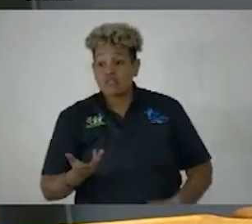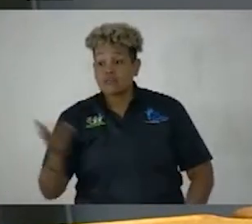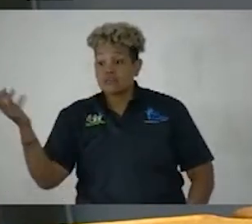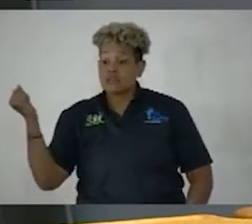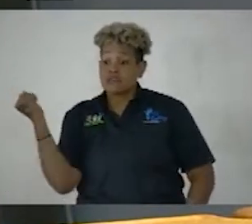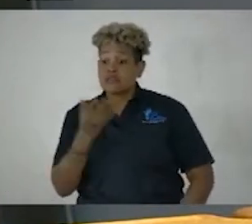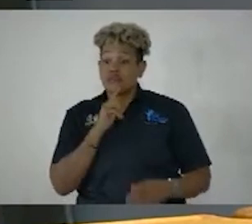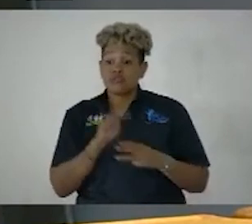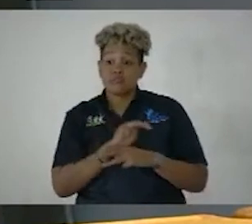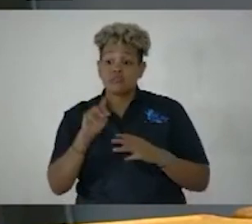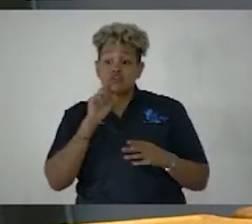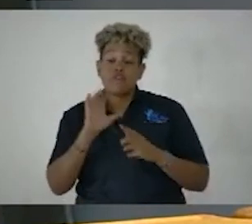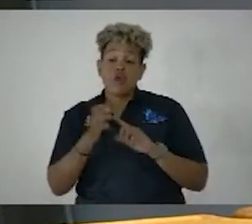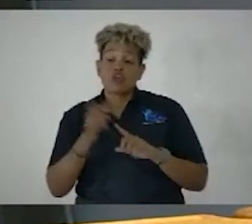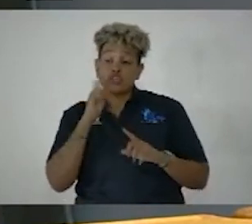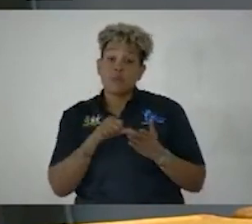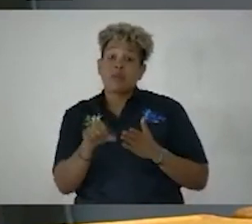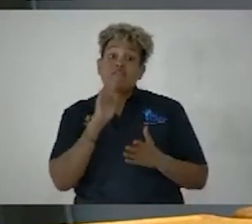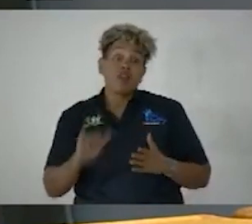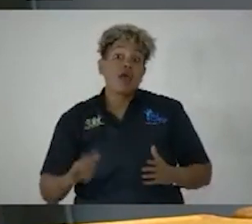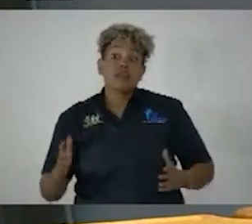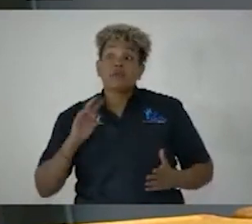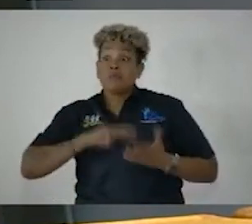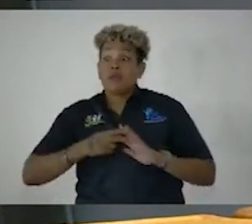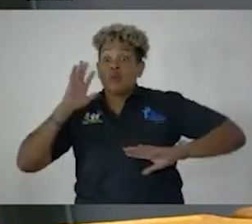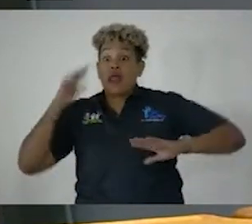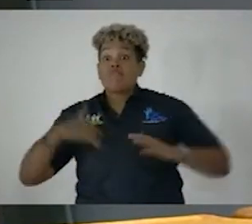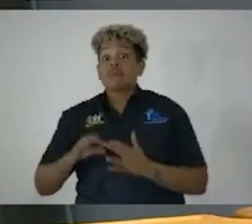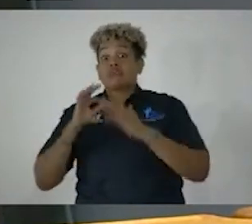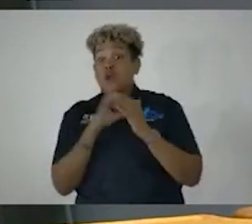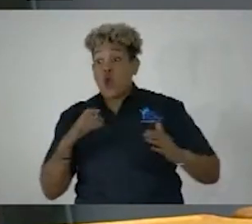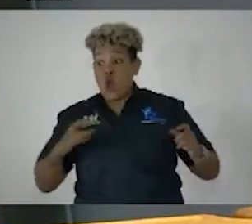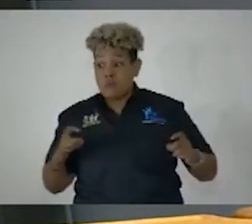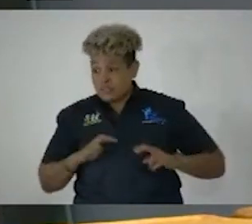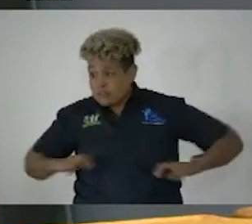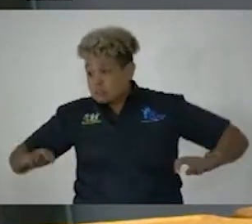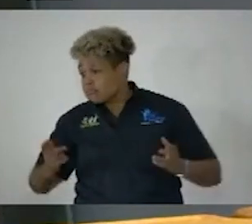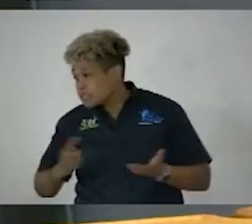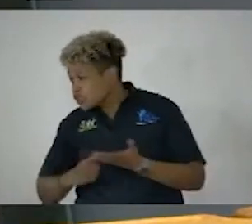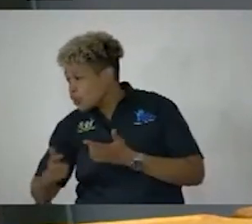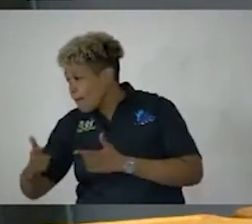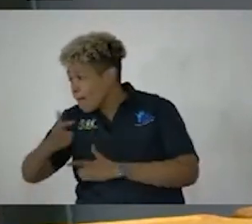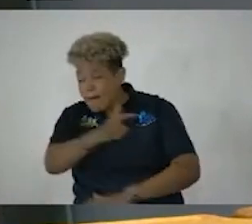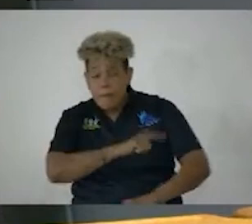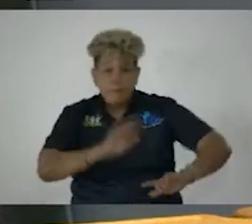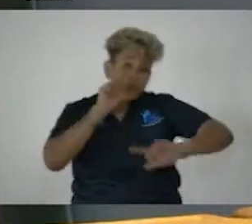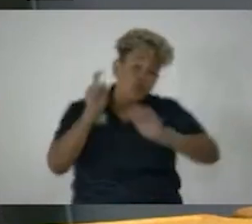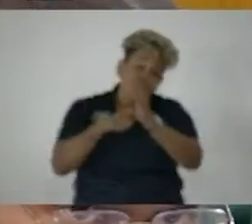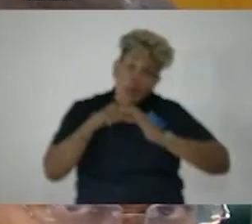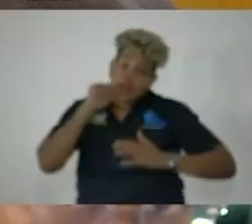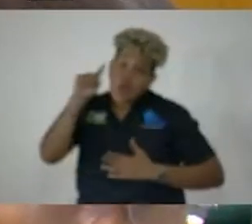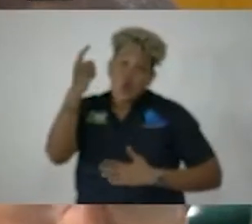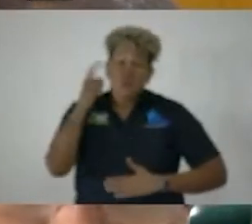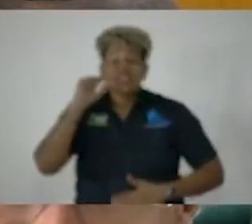comes to the Ministry of Culture? Is it that there's going to be a special committee that is put in place? Because this is going to require not